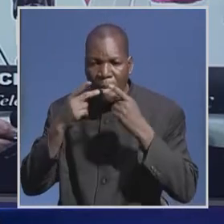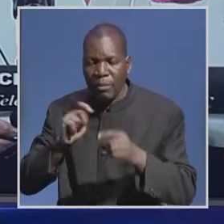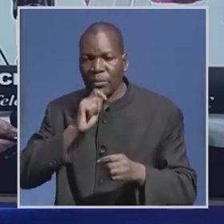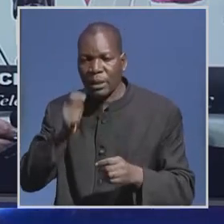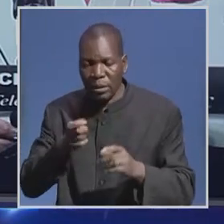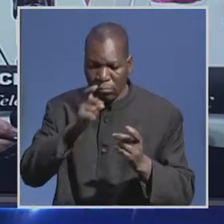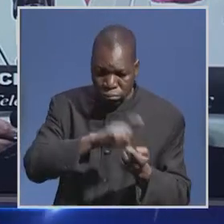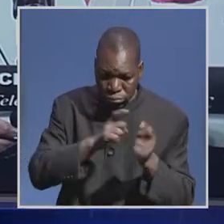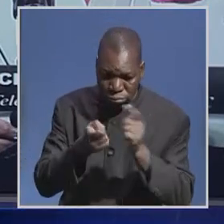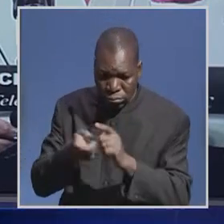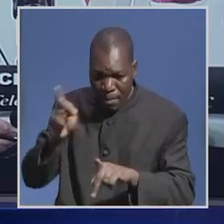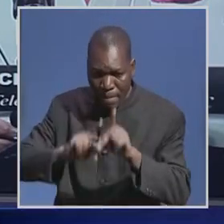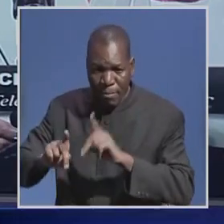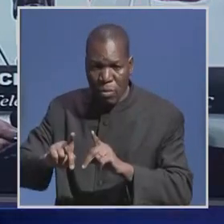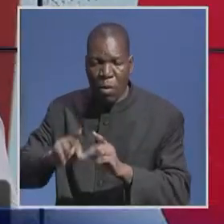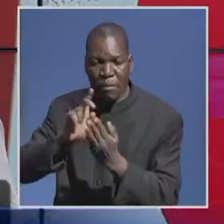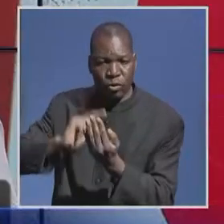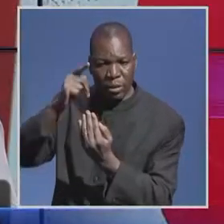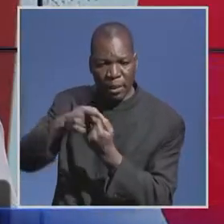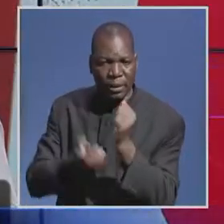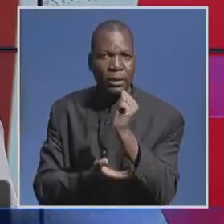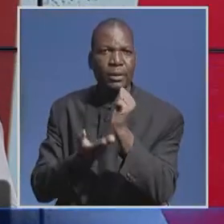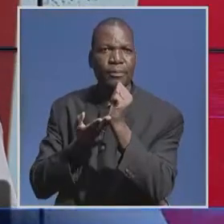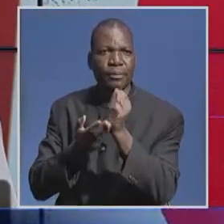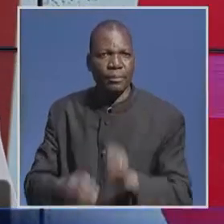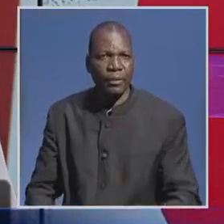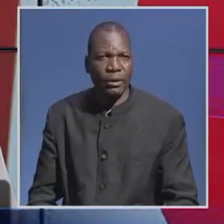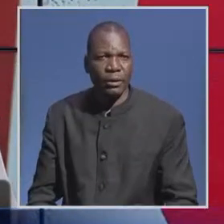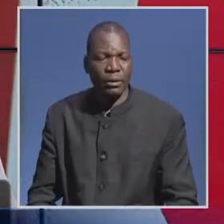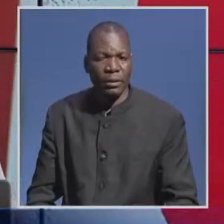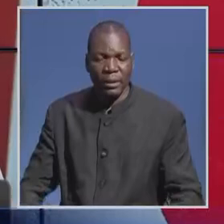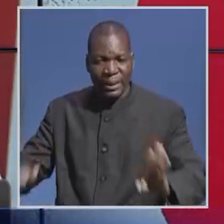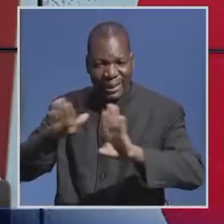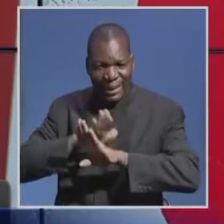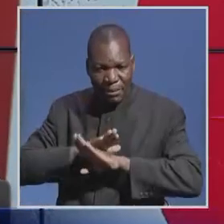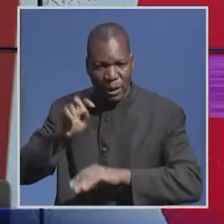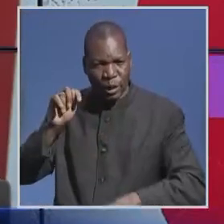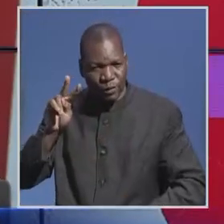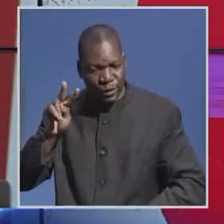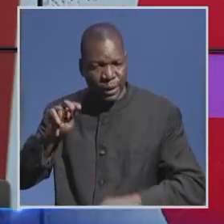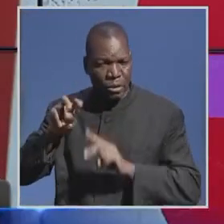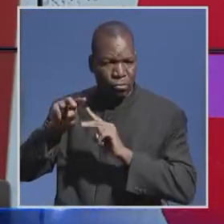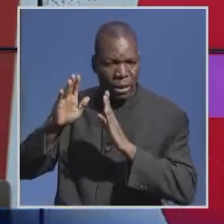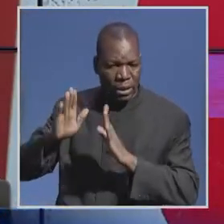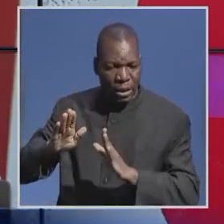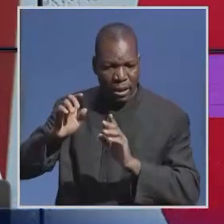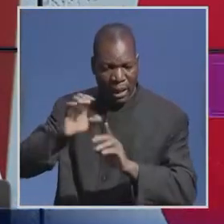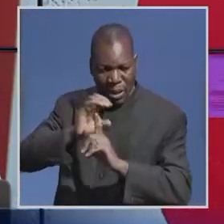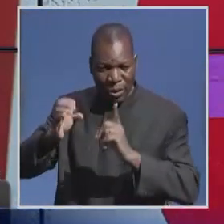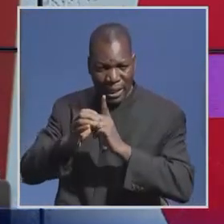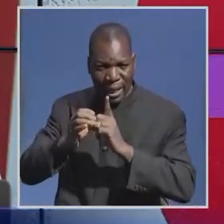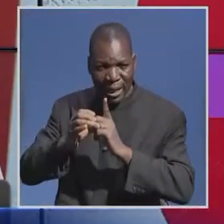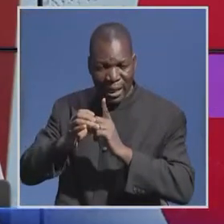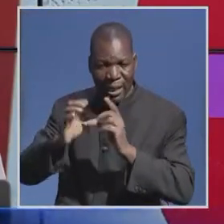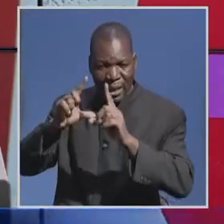stakeholders to improve content. By exposing the Zambian television audience to the culture and lifestyle of the Japanese